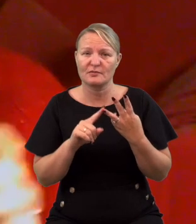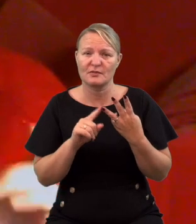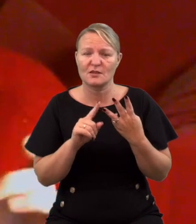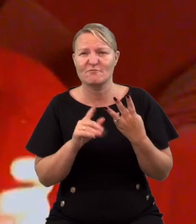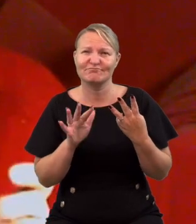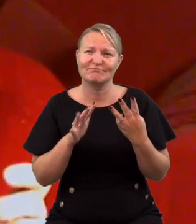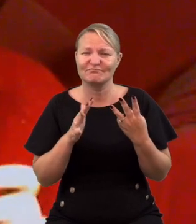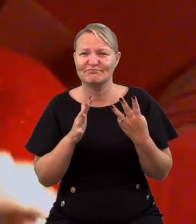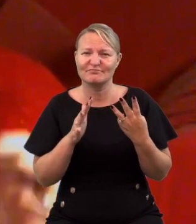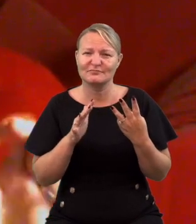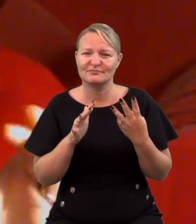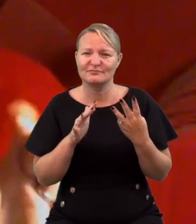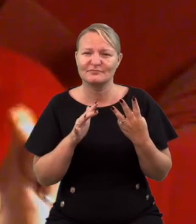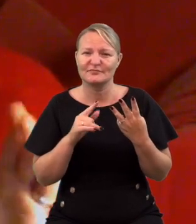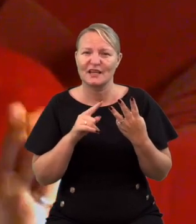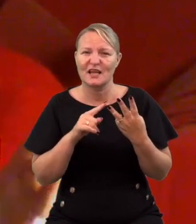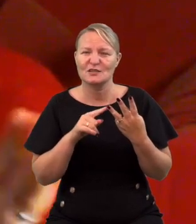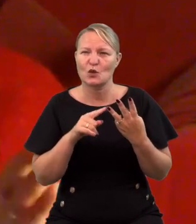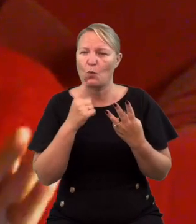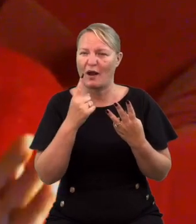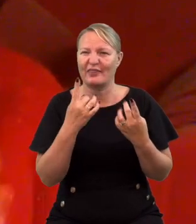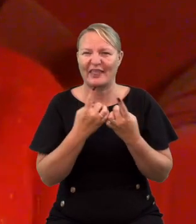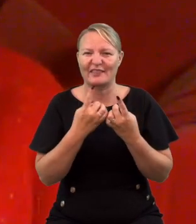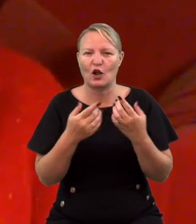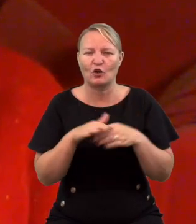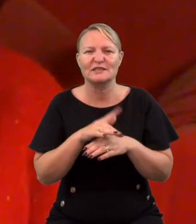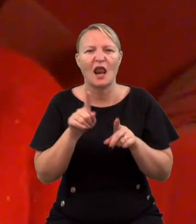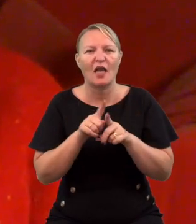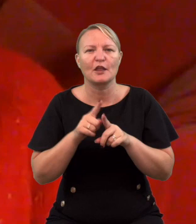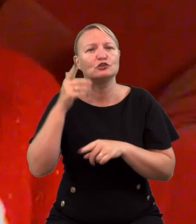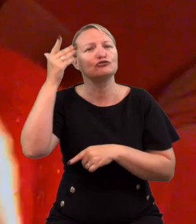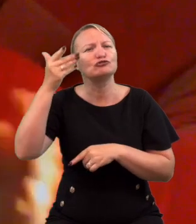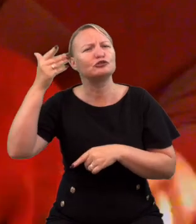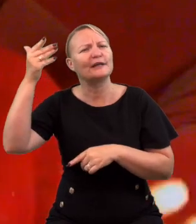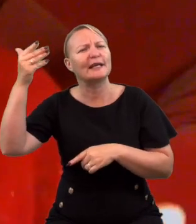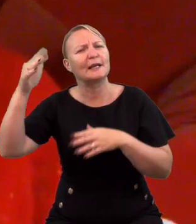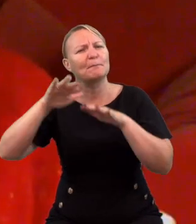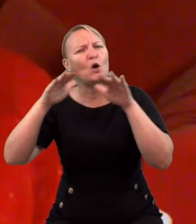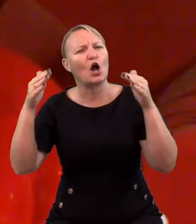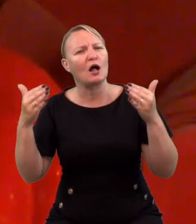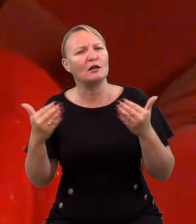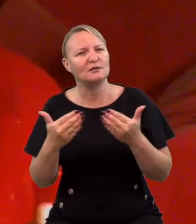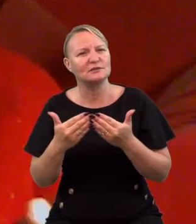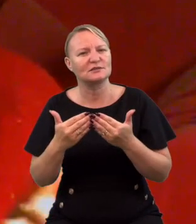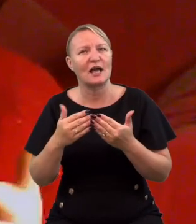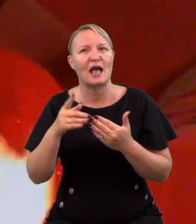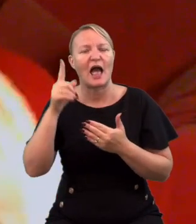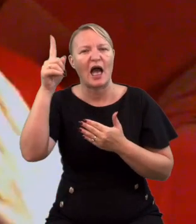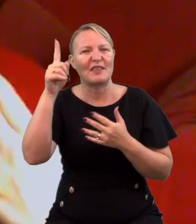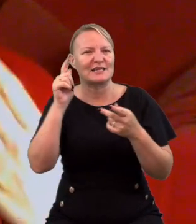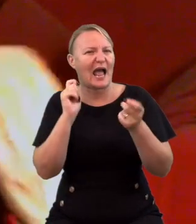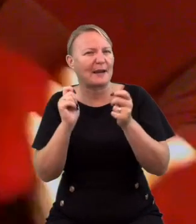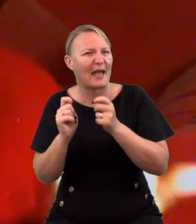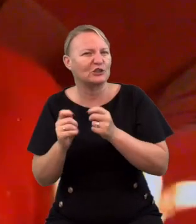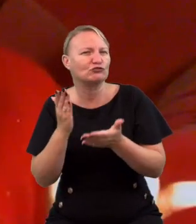the third there's really only one puppet that falls into this category, is kind of like dream world. And a lot of